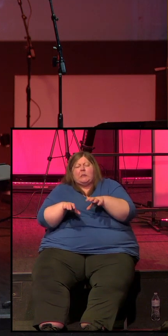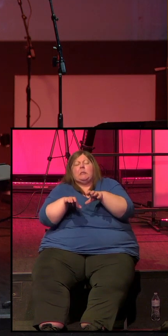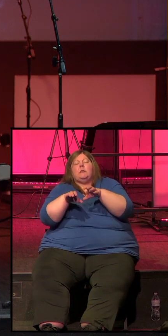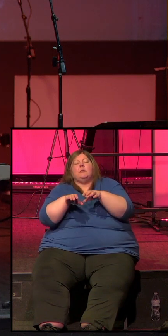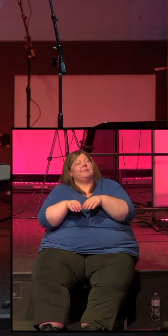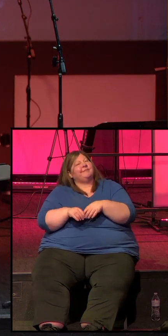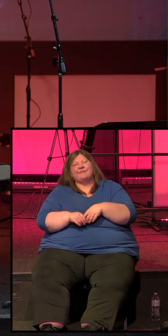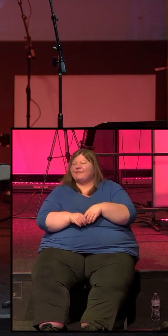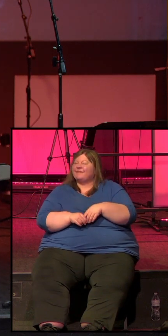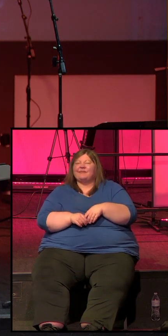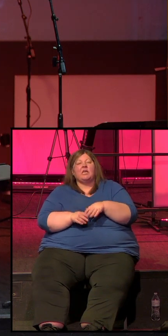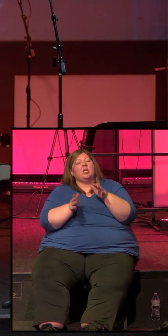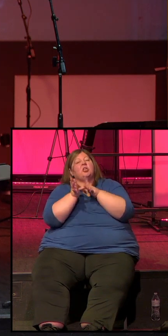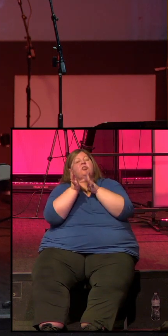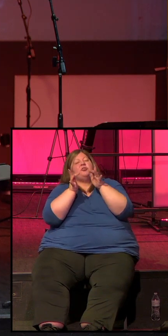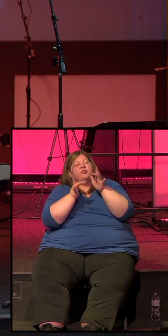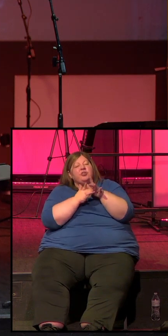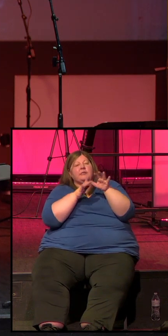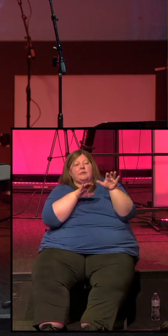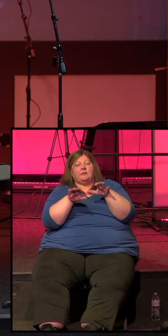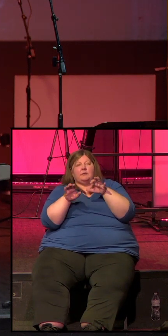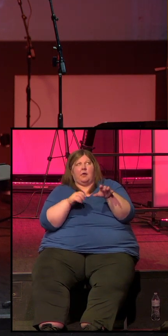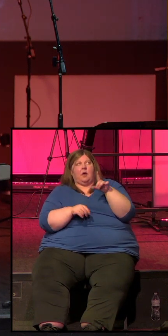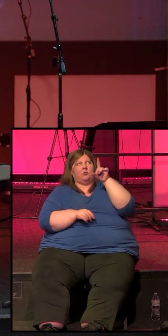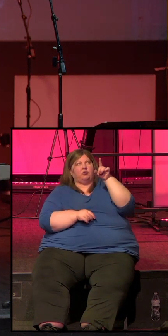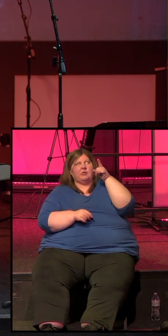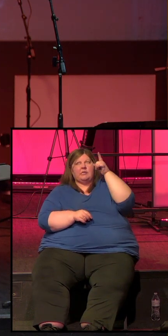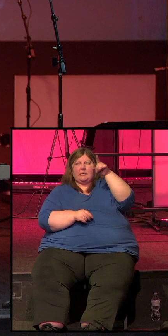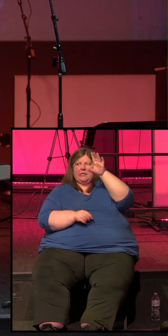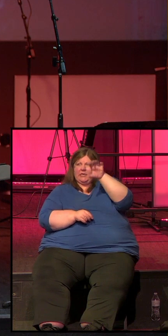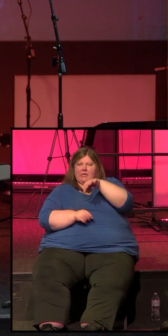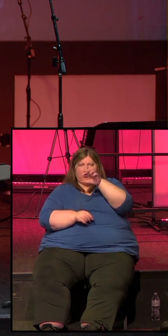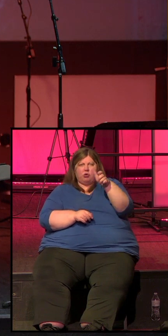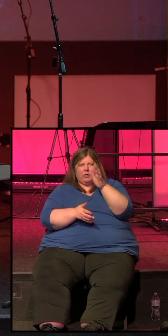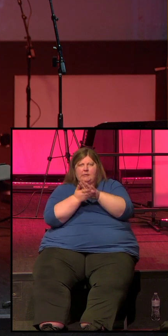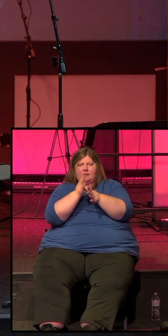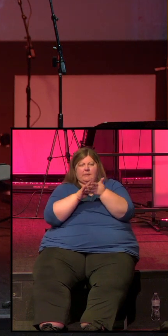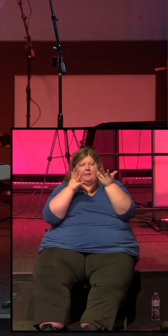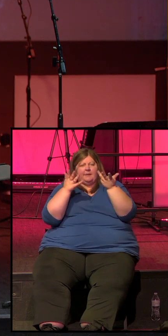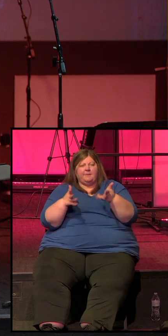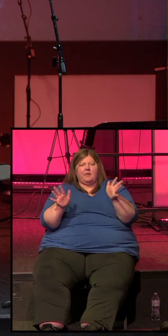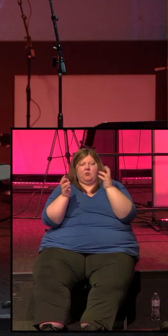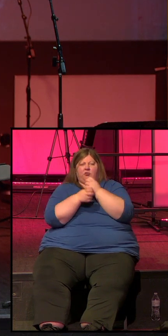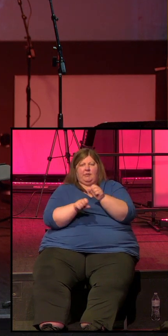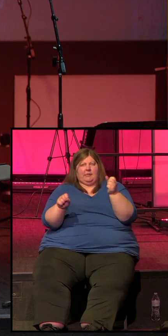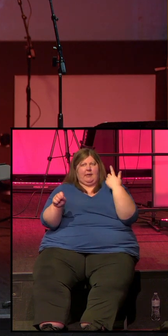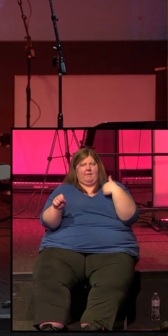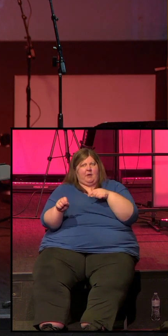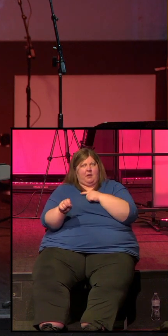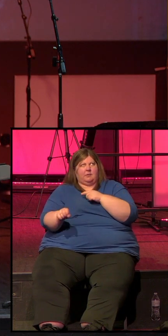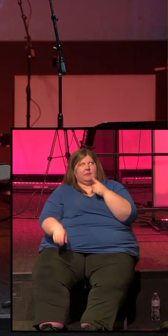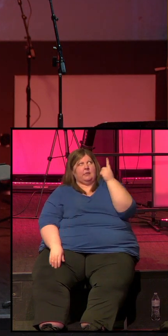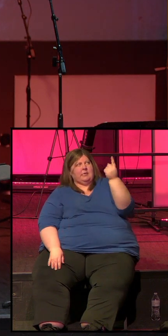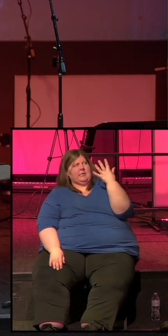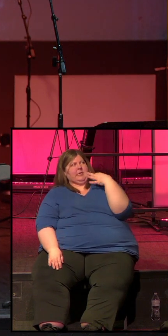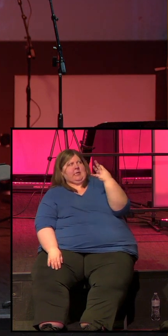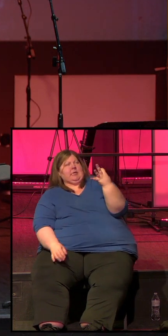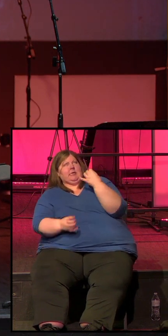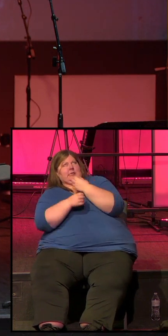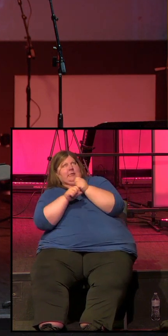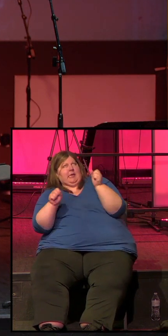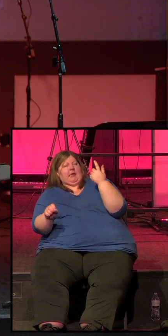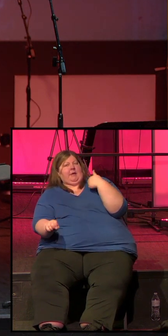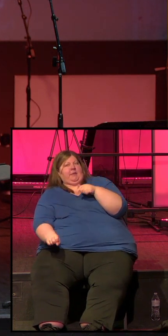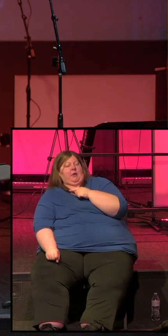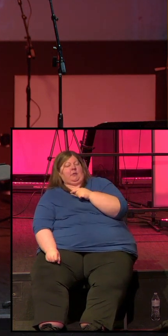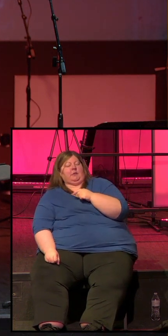of Jesus. It is what he did, what he accomplished on the cross. God rescued us. That's what Paul